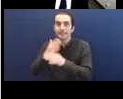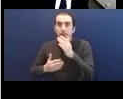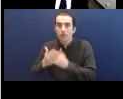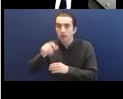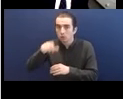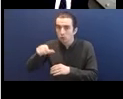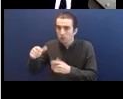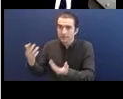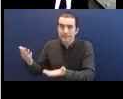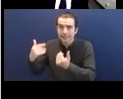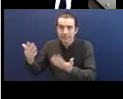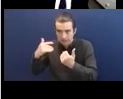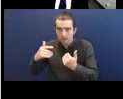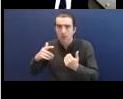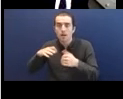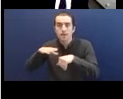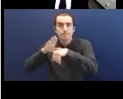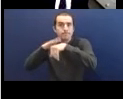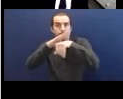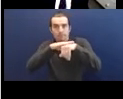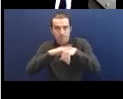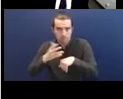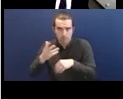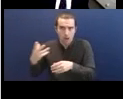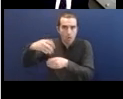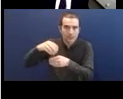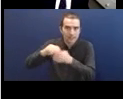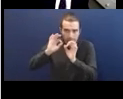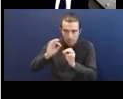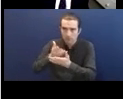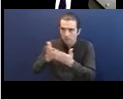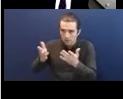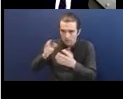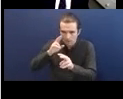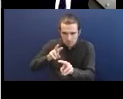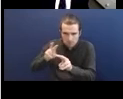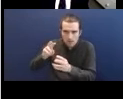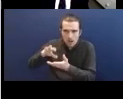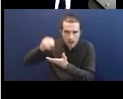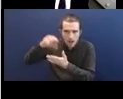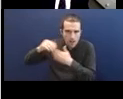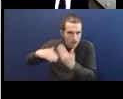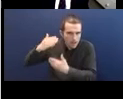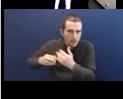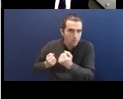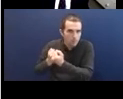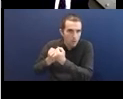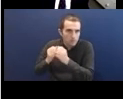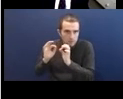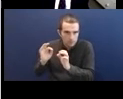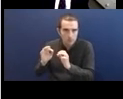A few people have said this, they provide the information on the child to the next school as the child progresses.